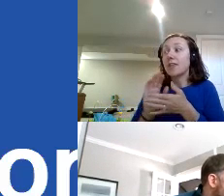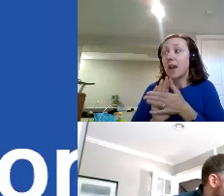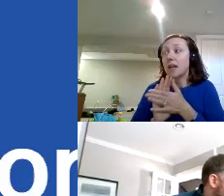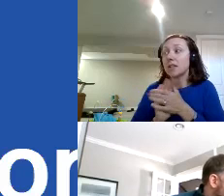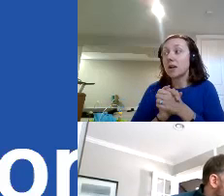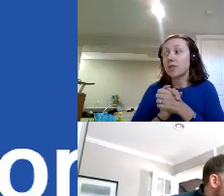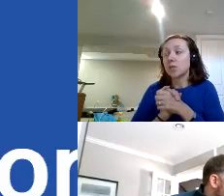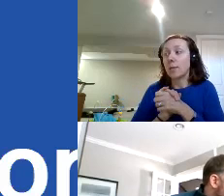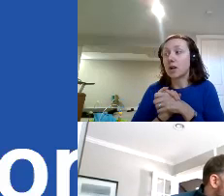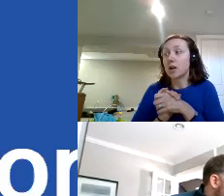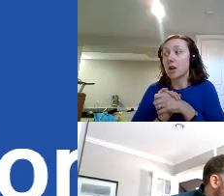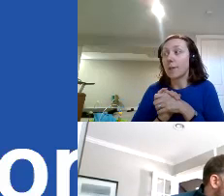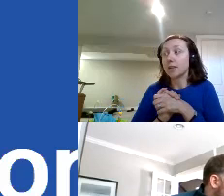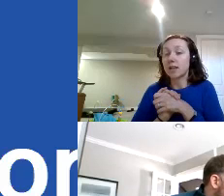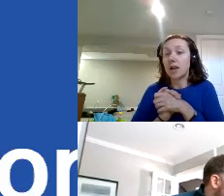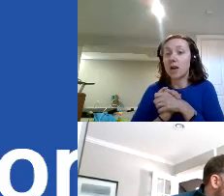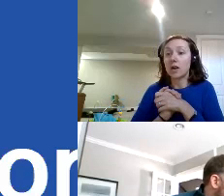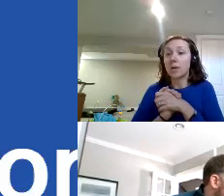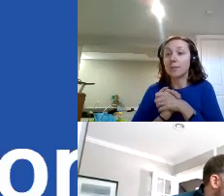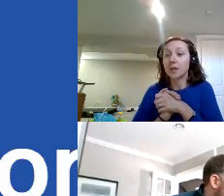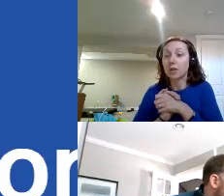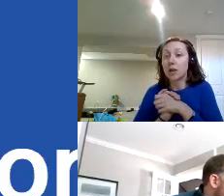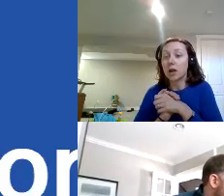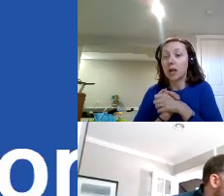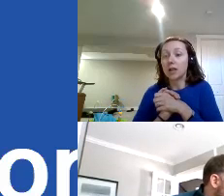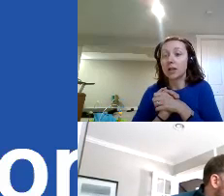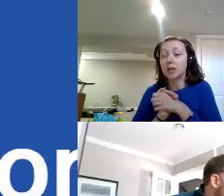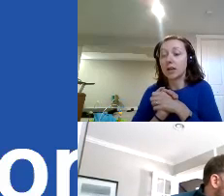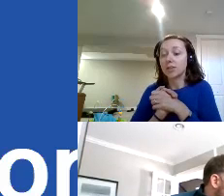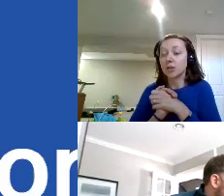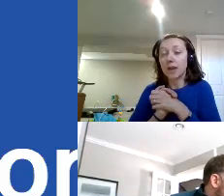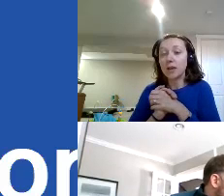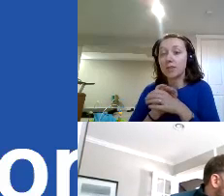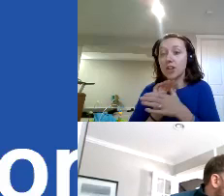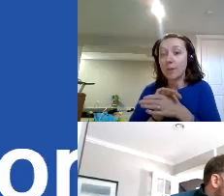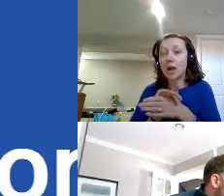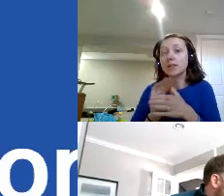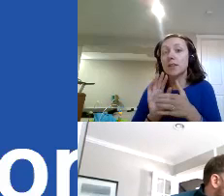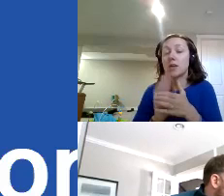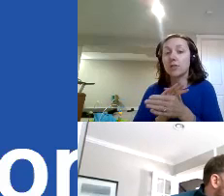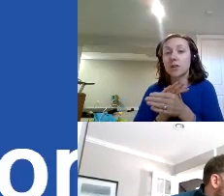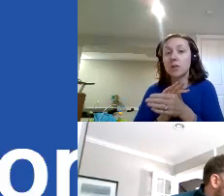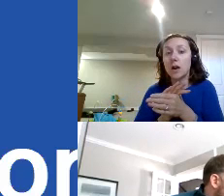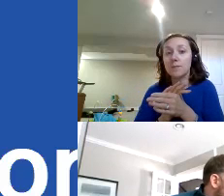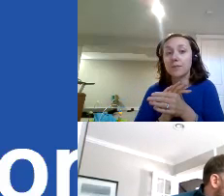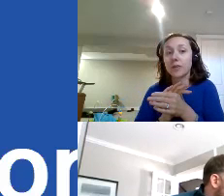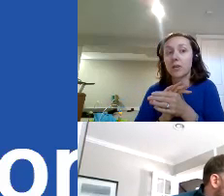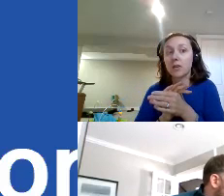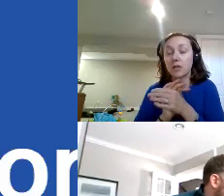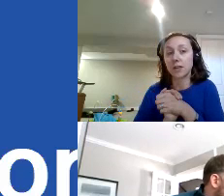And then at the end of this webinar, I'm going to send out a survey in the chat box, and then